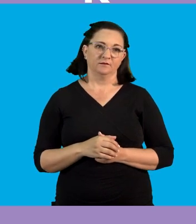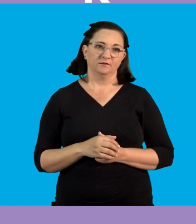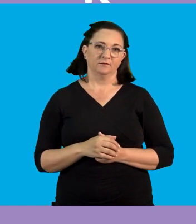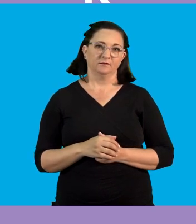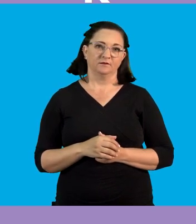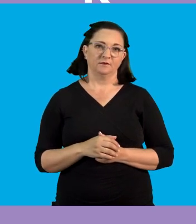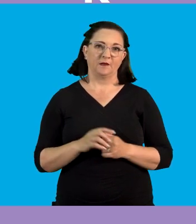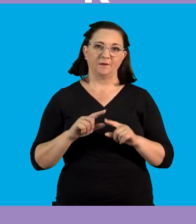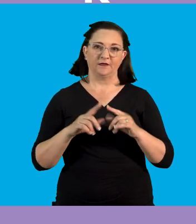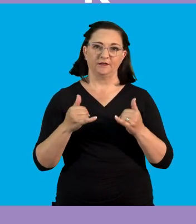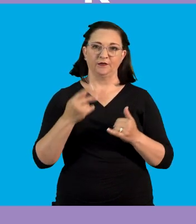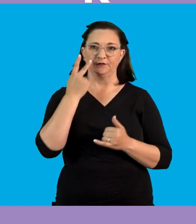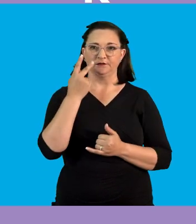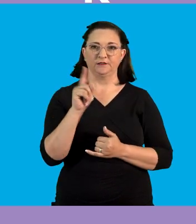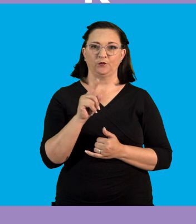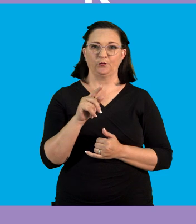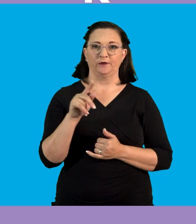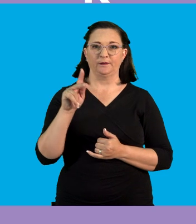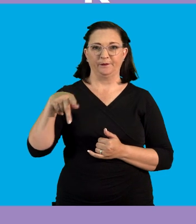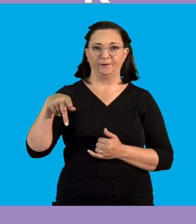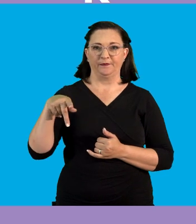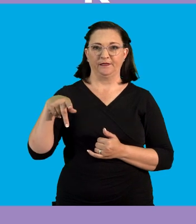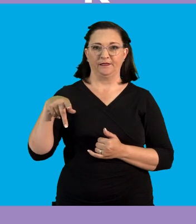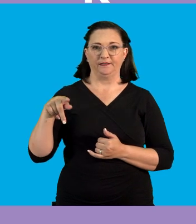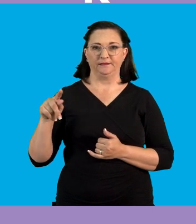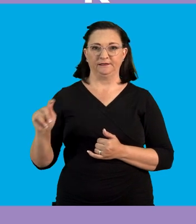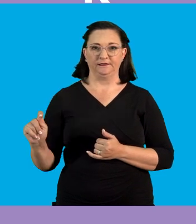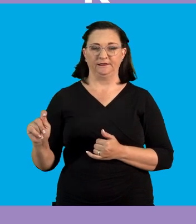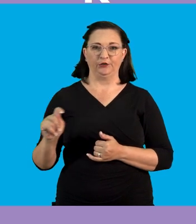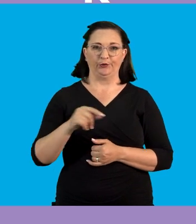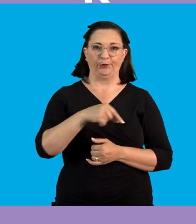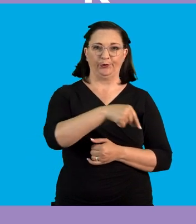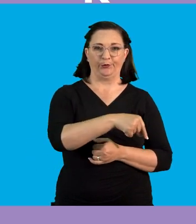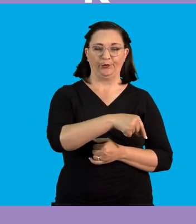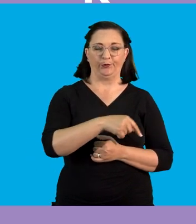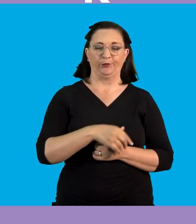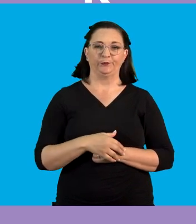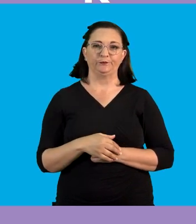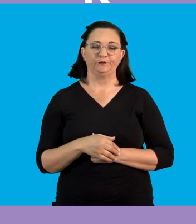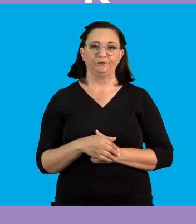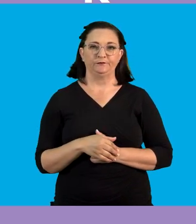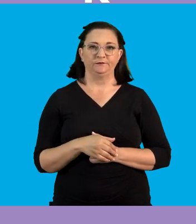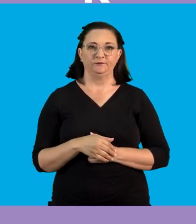that PTQ, P to TQ,